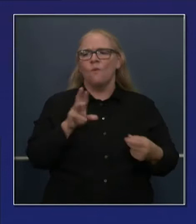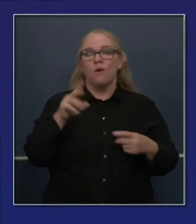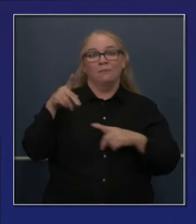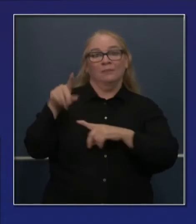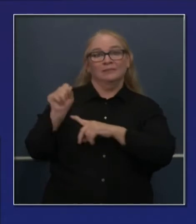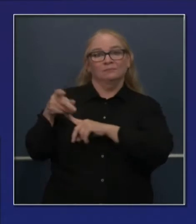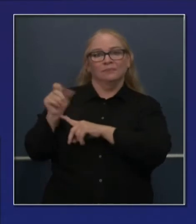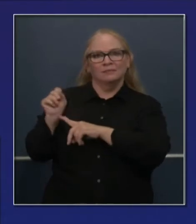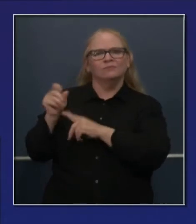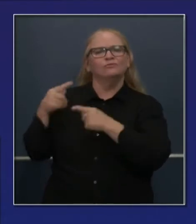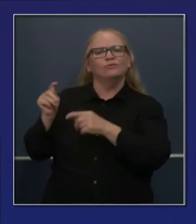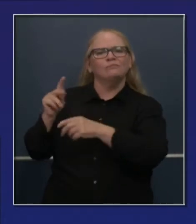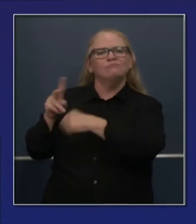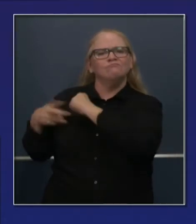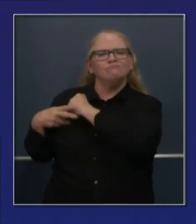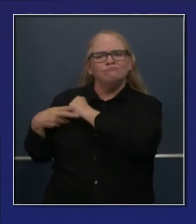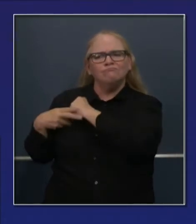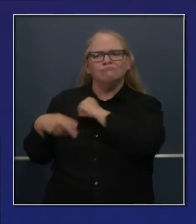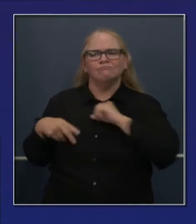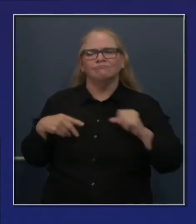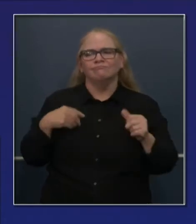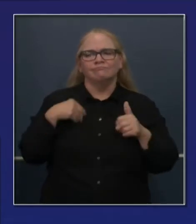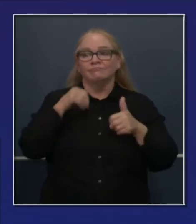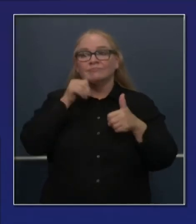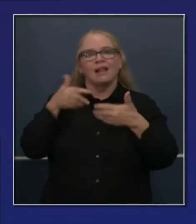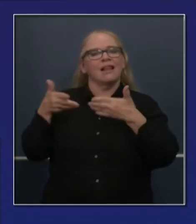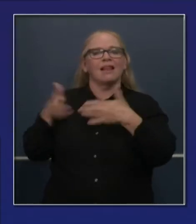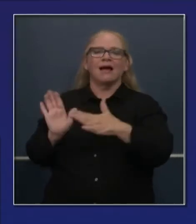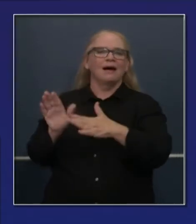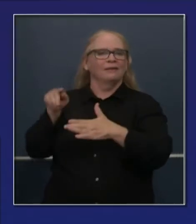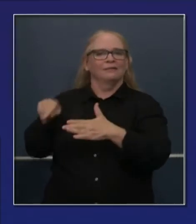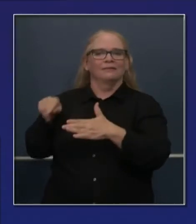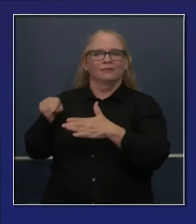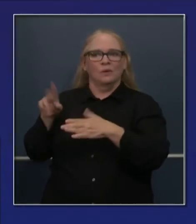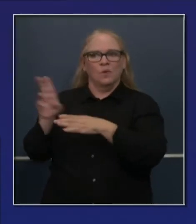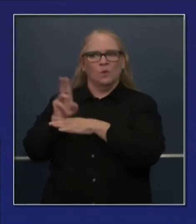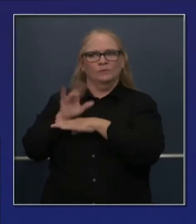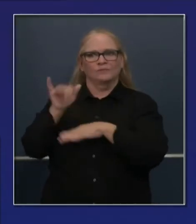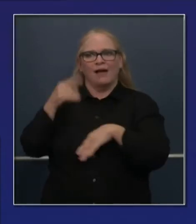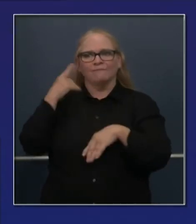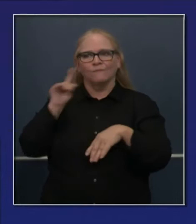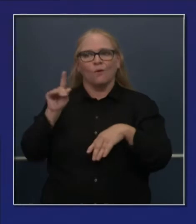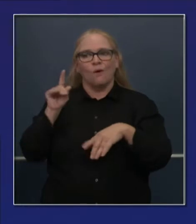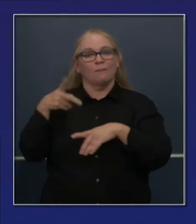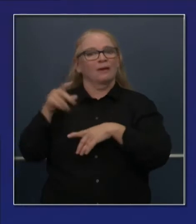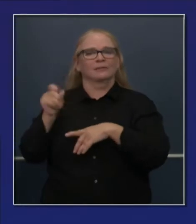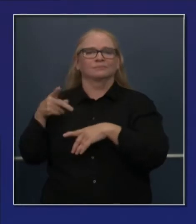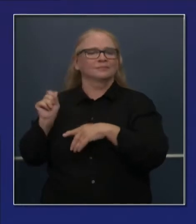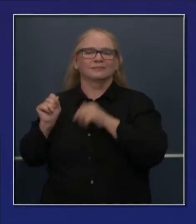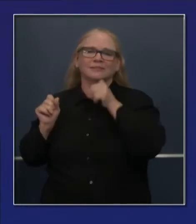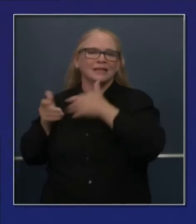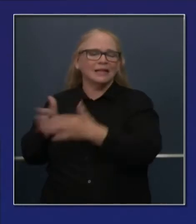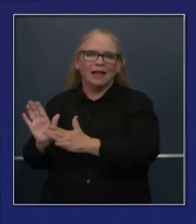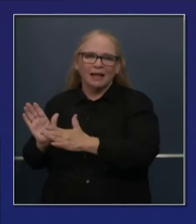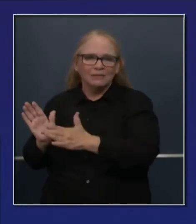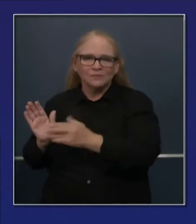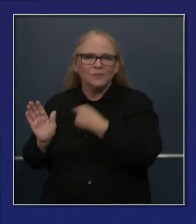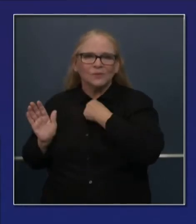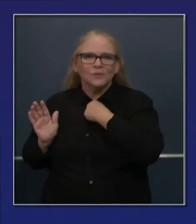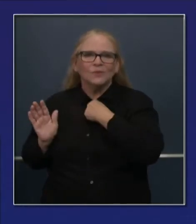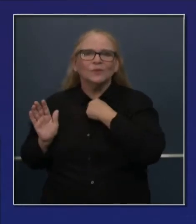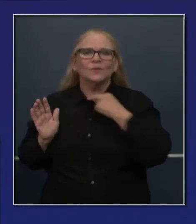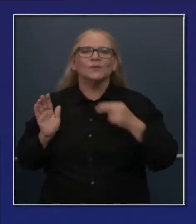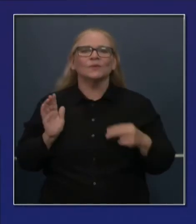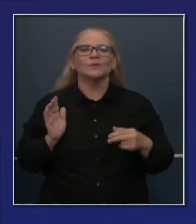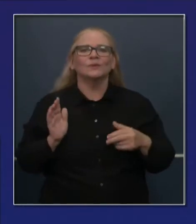the utilization for non-PSPS purposes of that stored power pursuant to this emergency